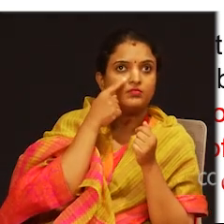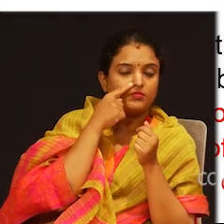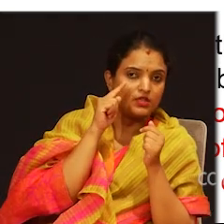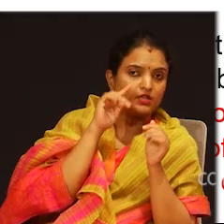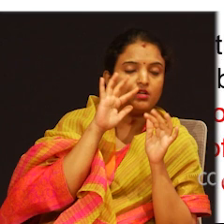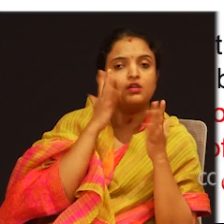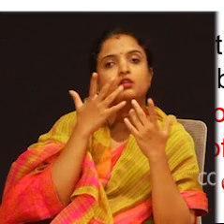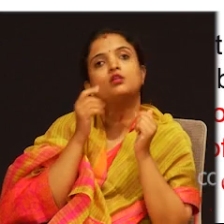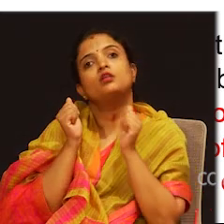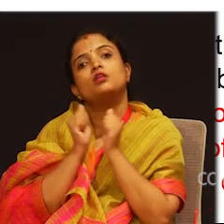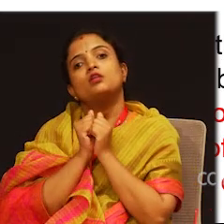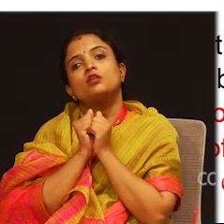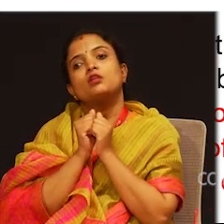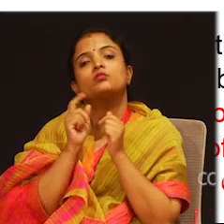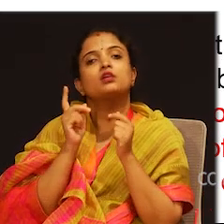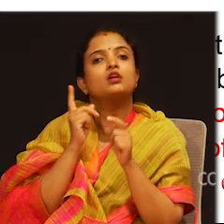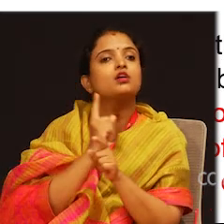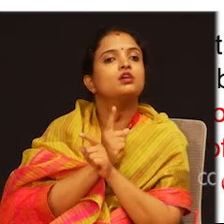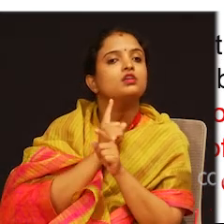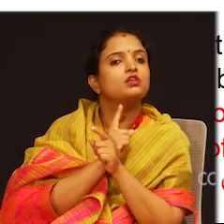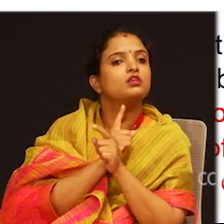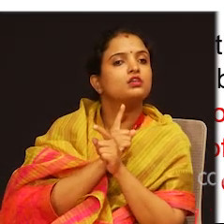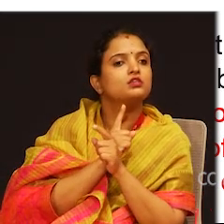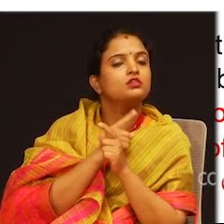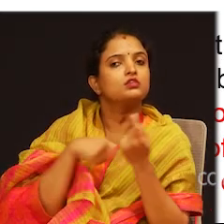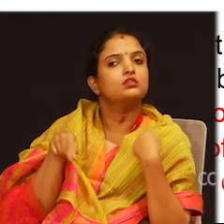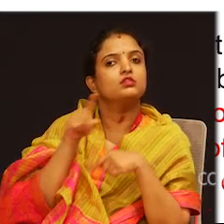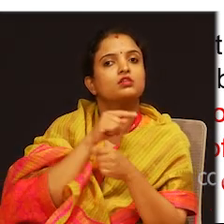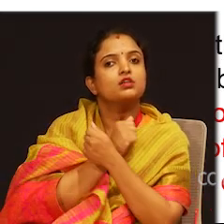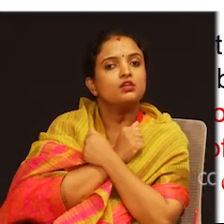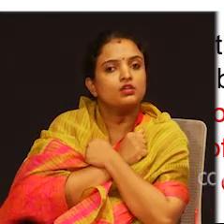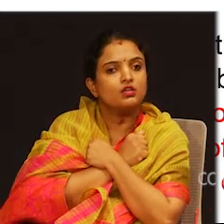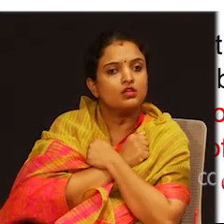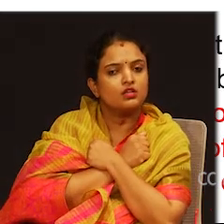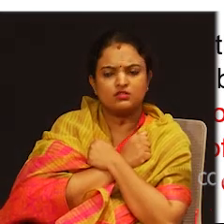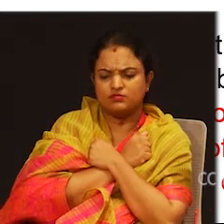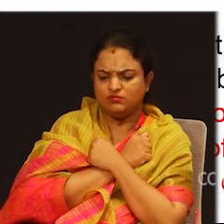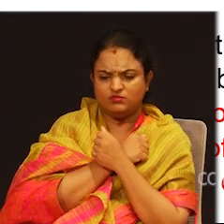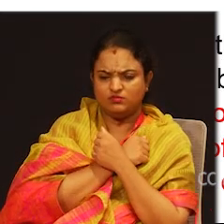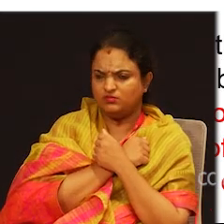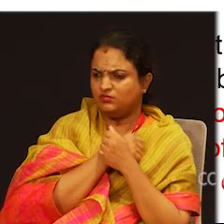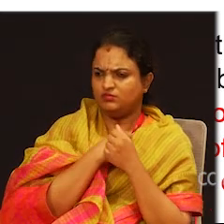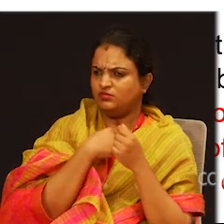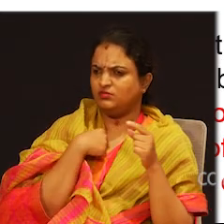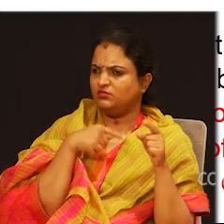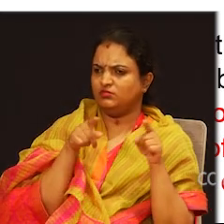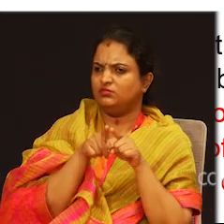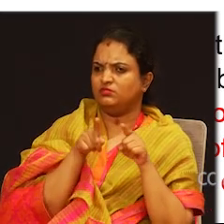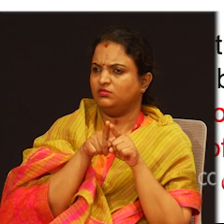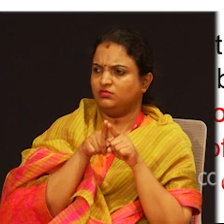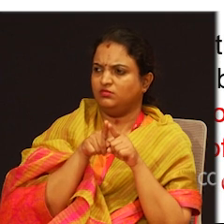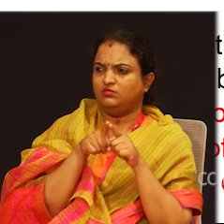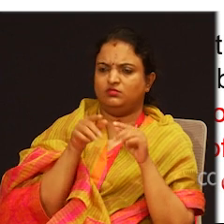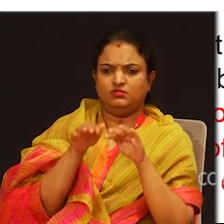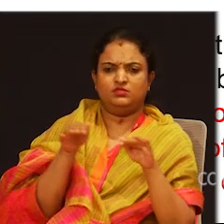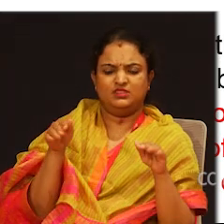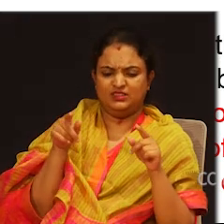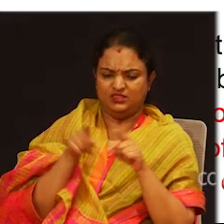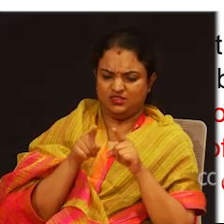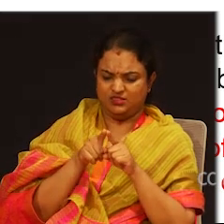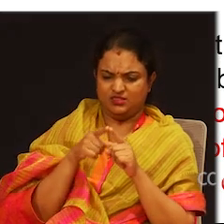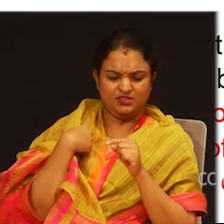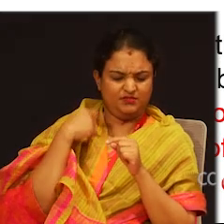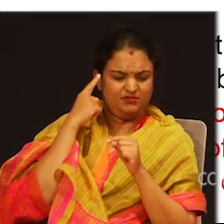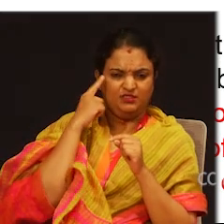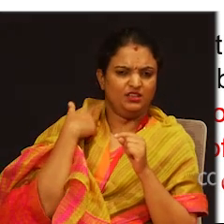not want the teacher's love and affection. They don't want to be naughty. They don't want to pinch their child next door. They don't want to